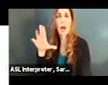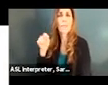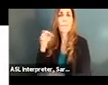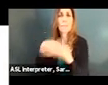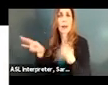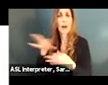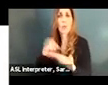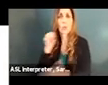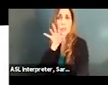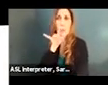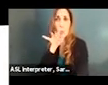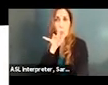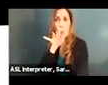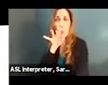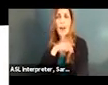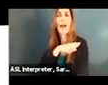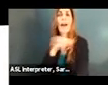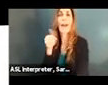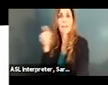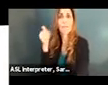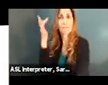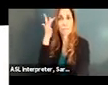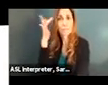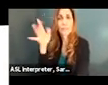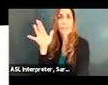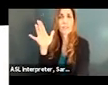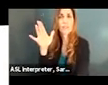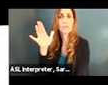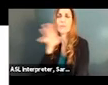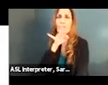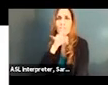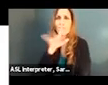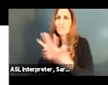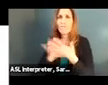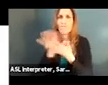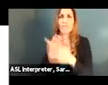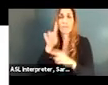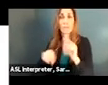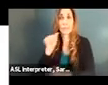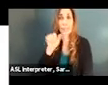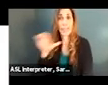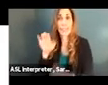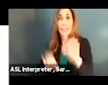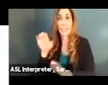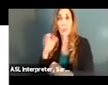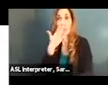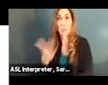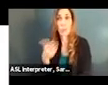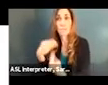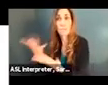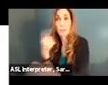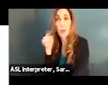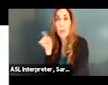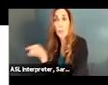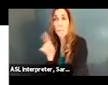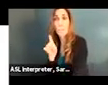learning spoken language and who is unintelligible, would an AAC evaluation be warranted? You want to take